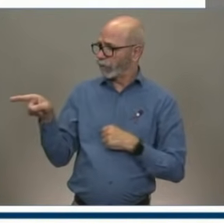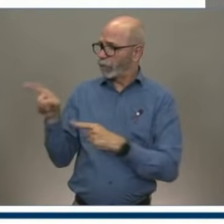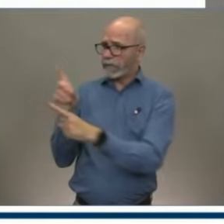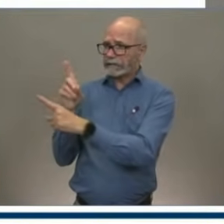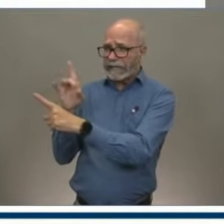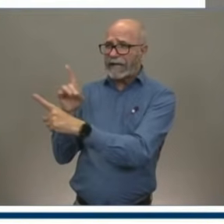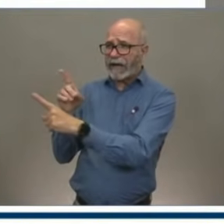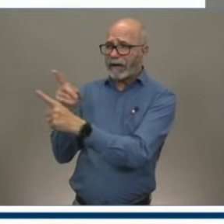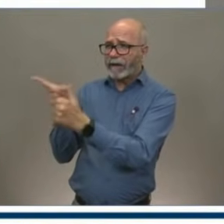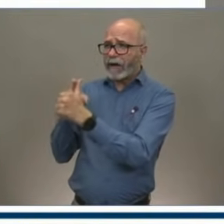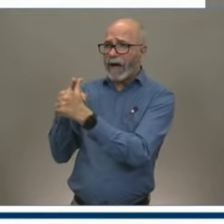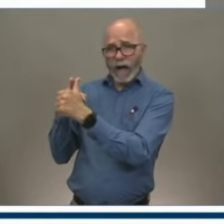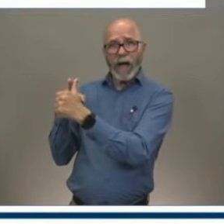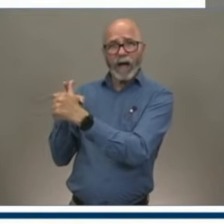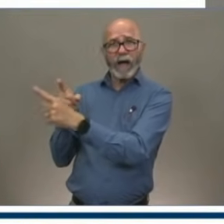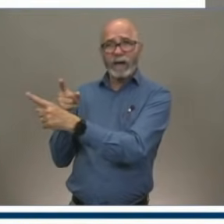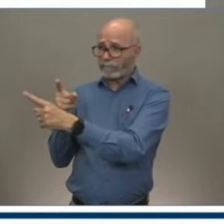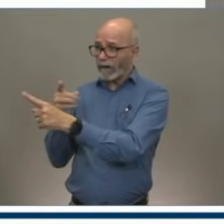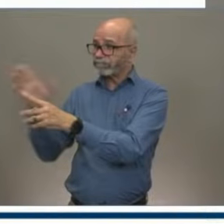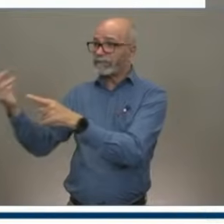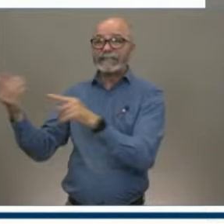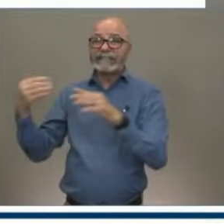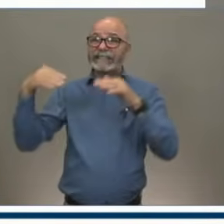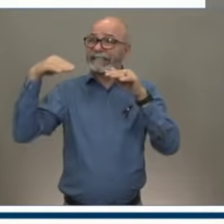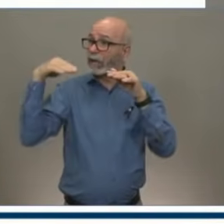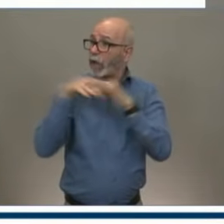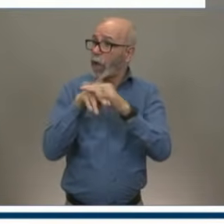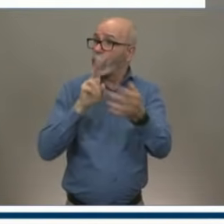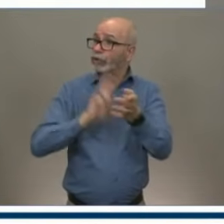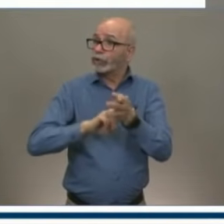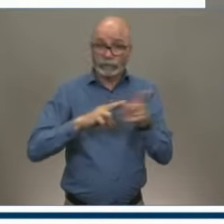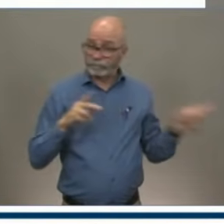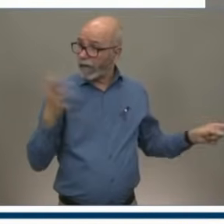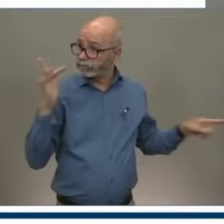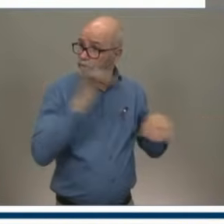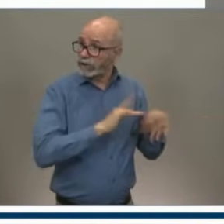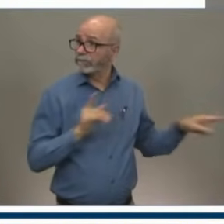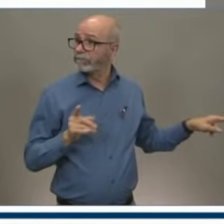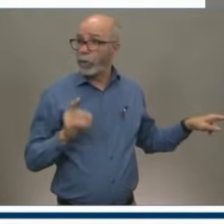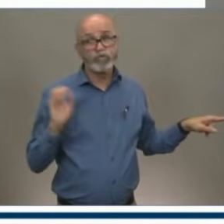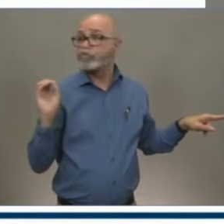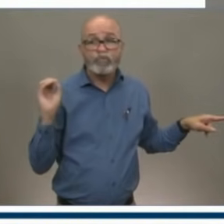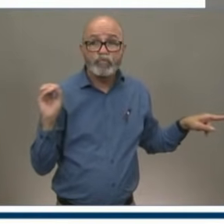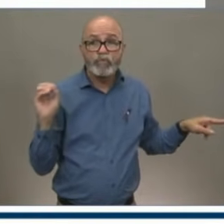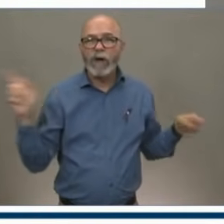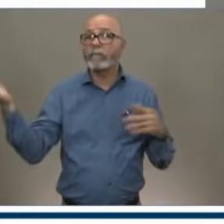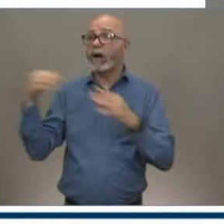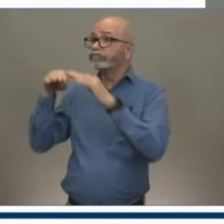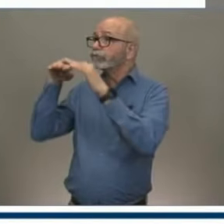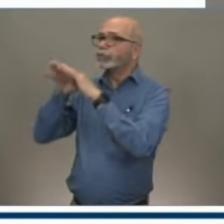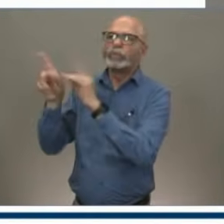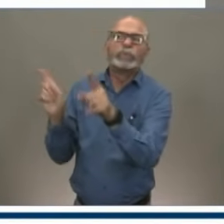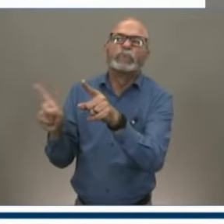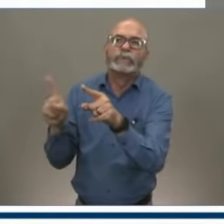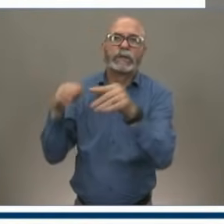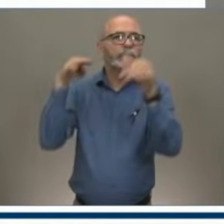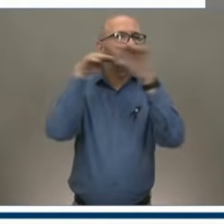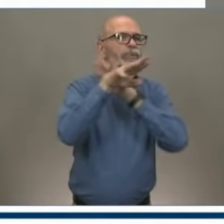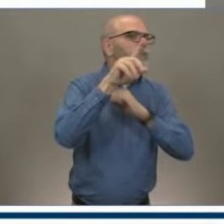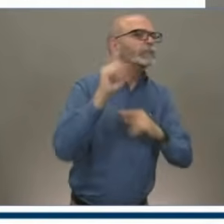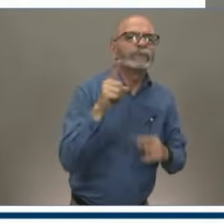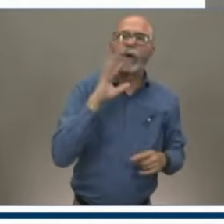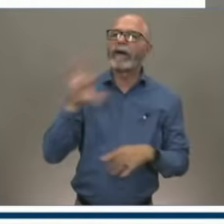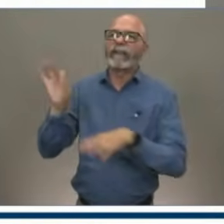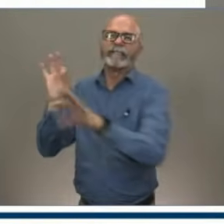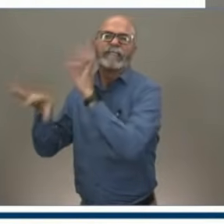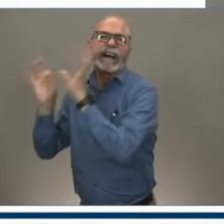it's a long-term care facility, a school, etc. As soon as we are aware of it's a school, the team then